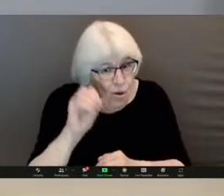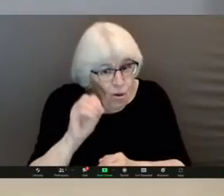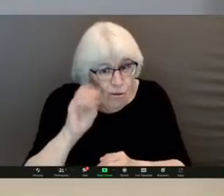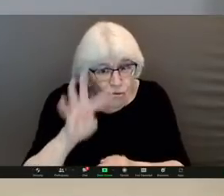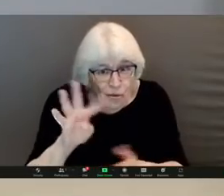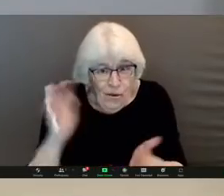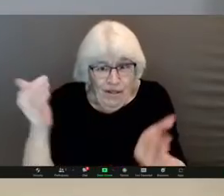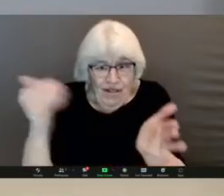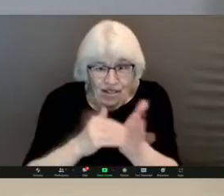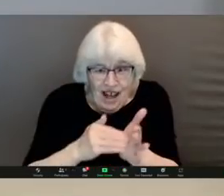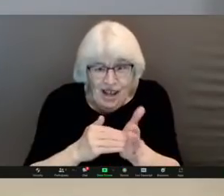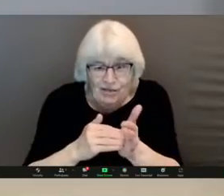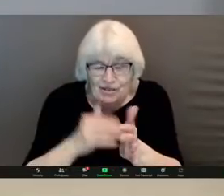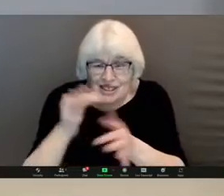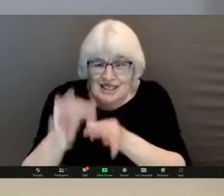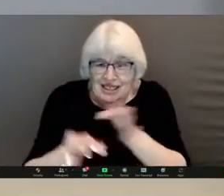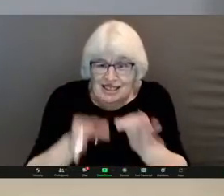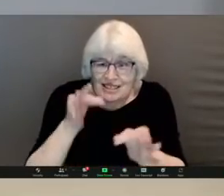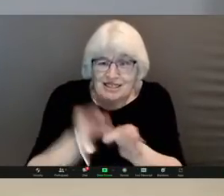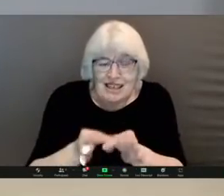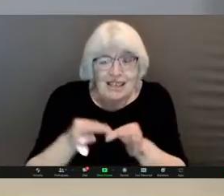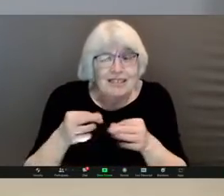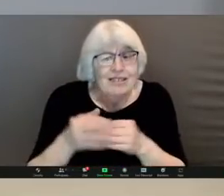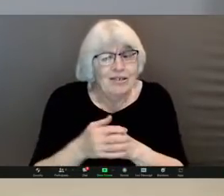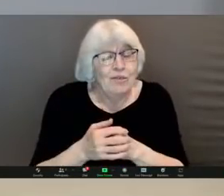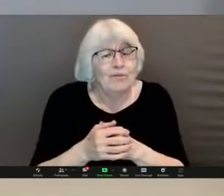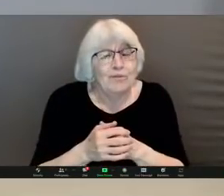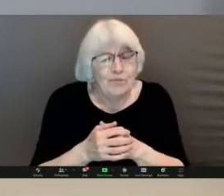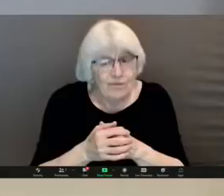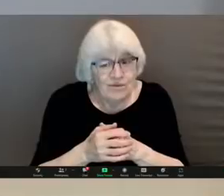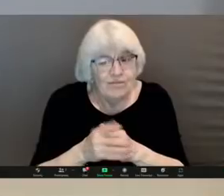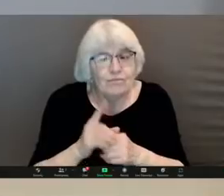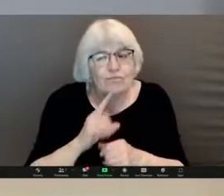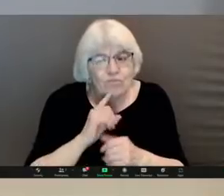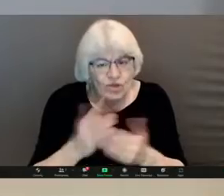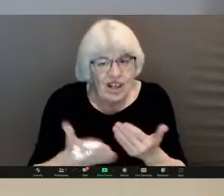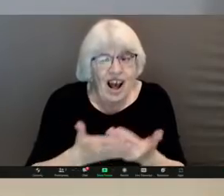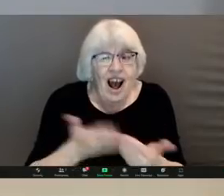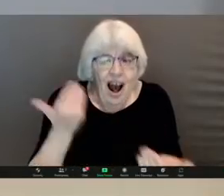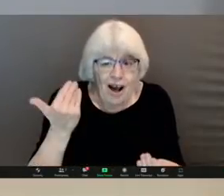So we've done almost 180,000 PCR-based tests,